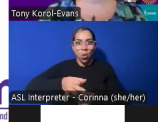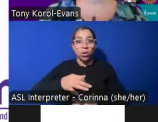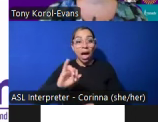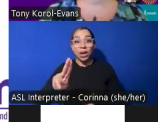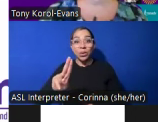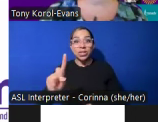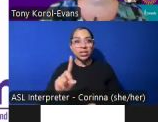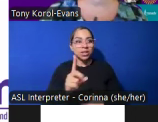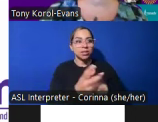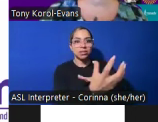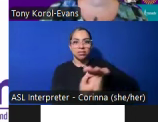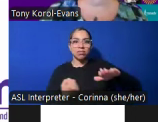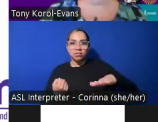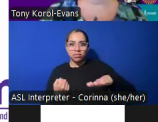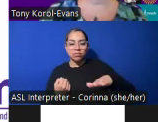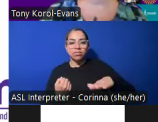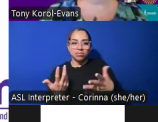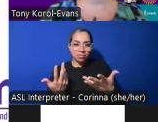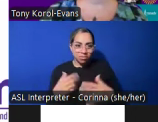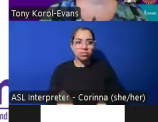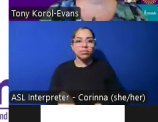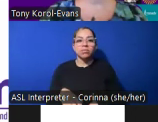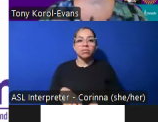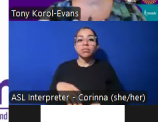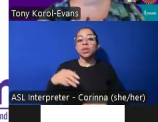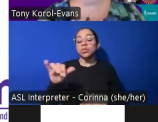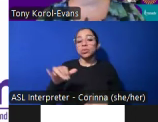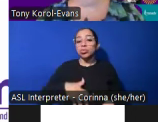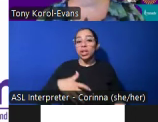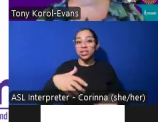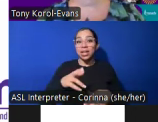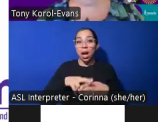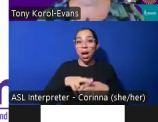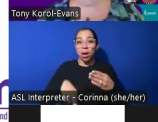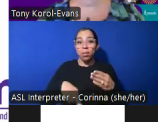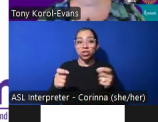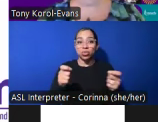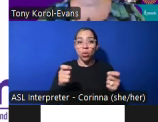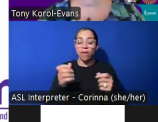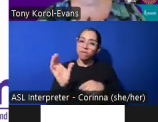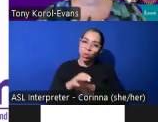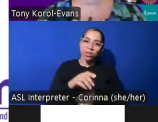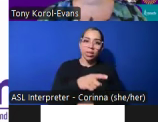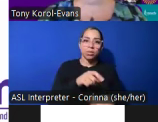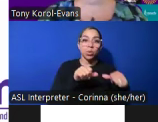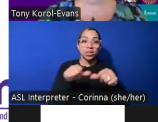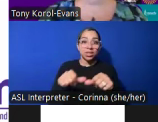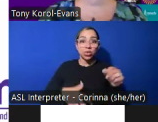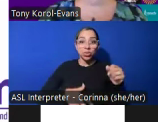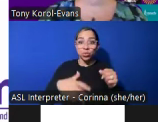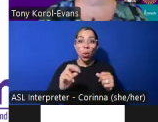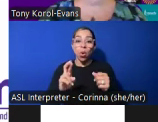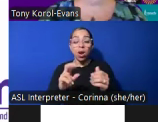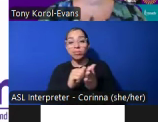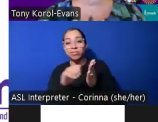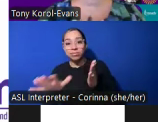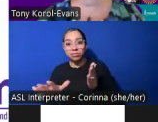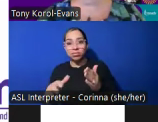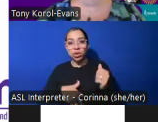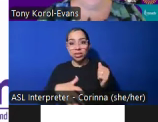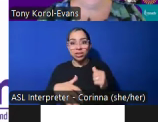there's pregnancy outcome control, forcing them to continue or to terminate a pregnancy, physically assaulting them in